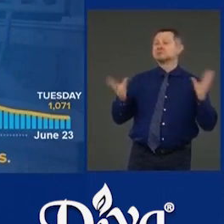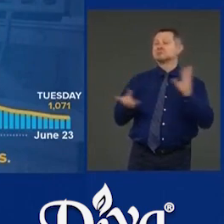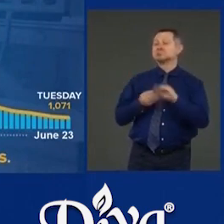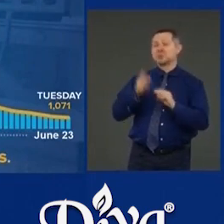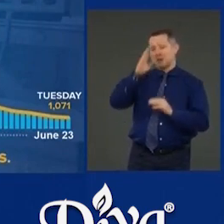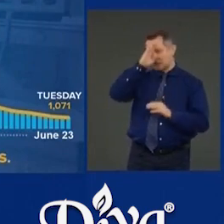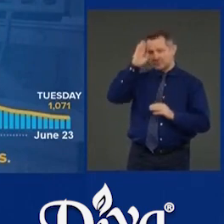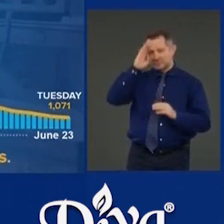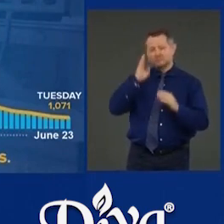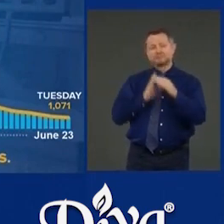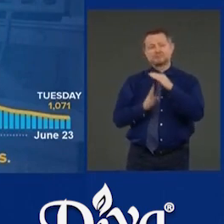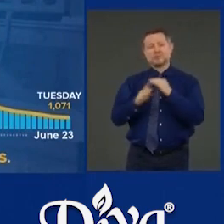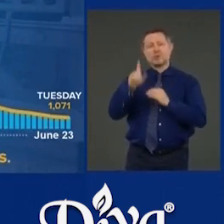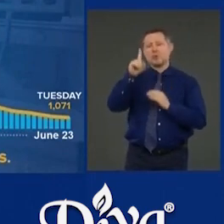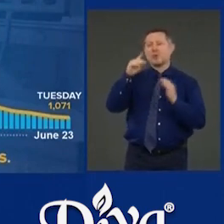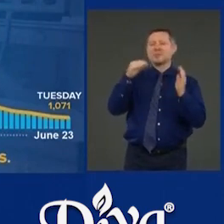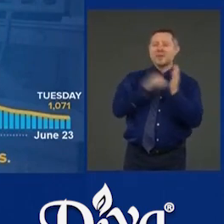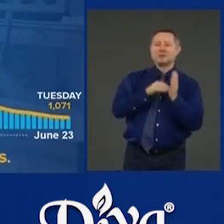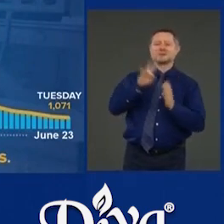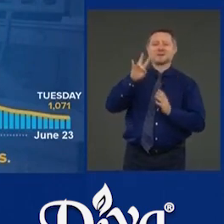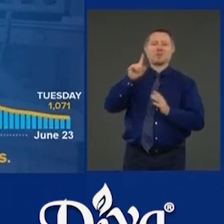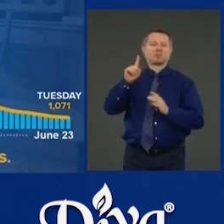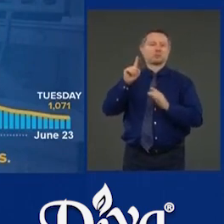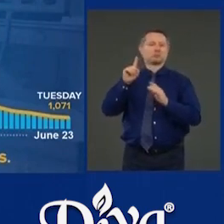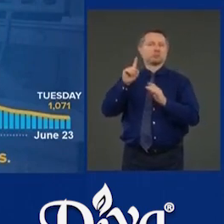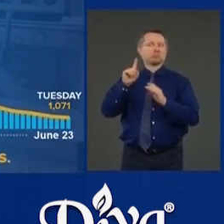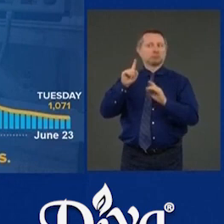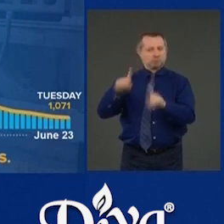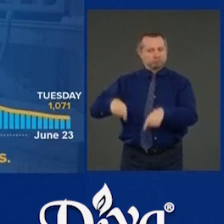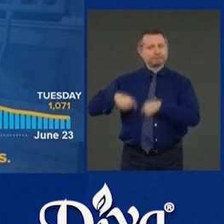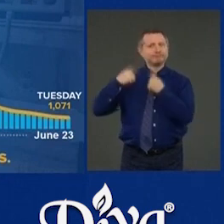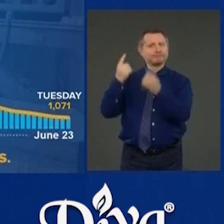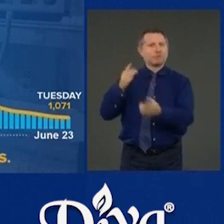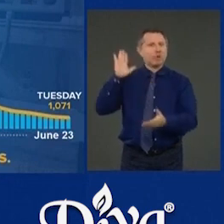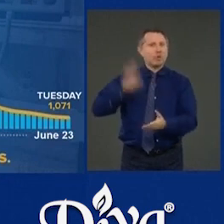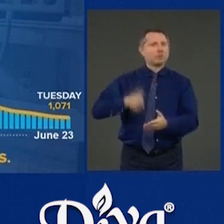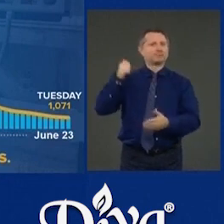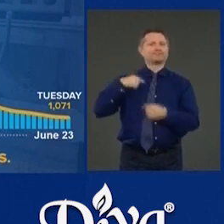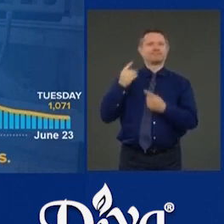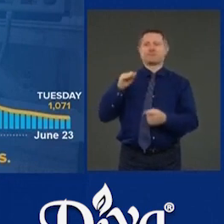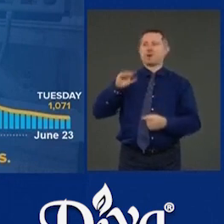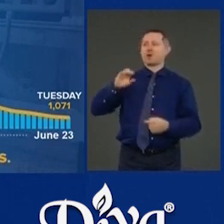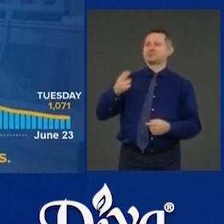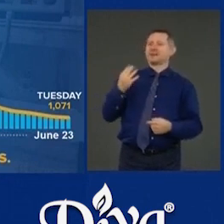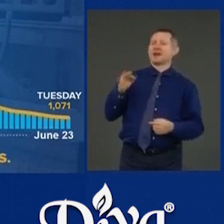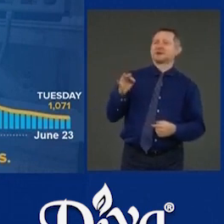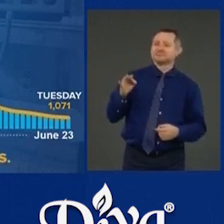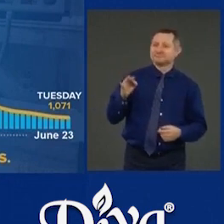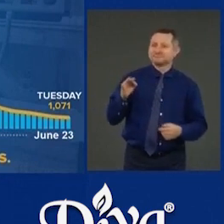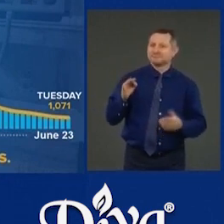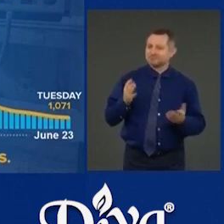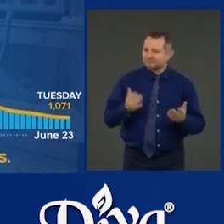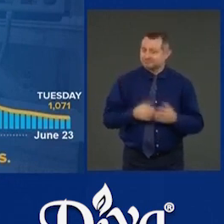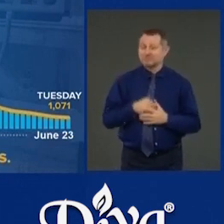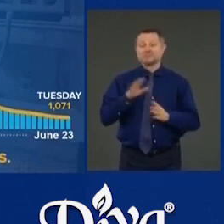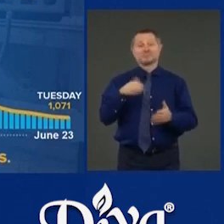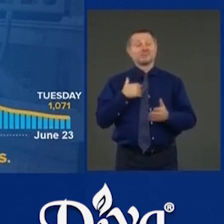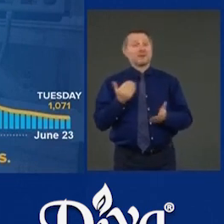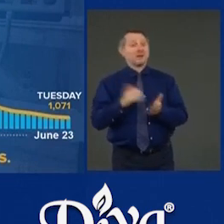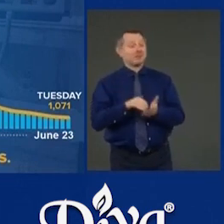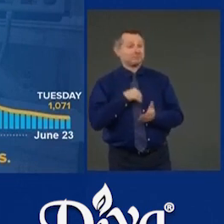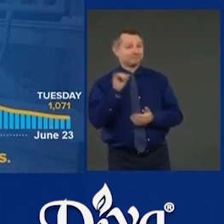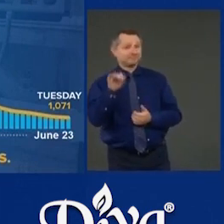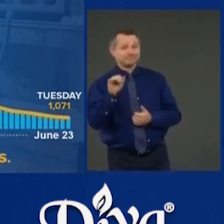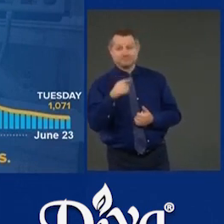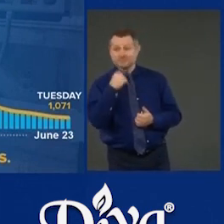of hospitalizations we have seen since this nightmare began. And again, when I say we're on